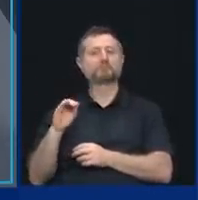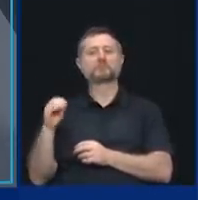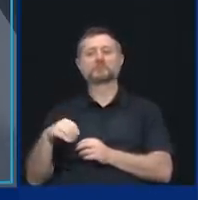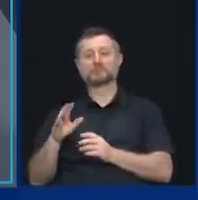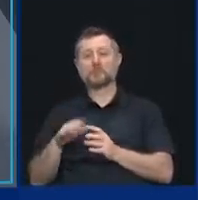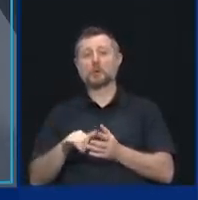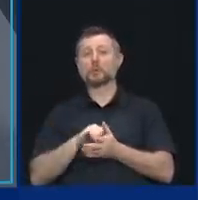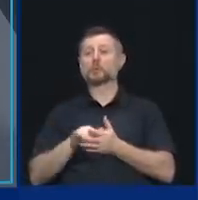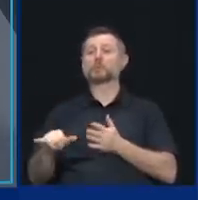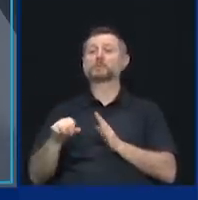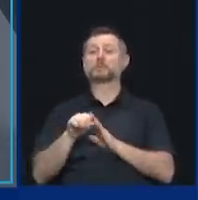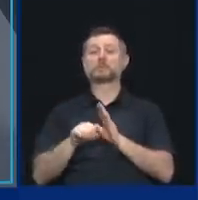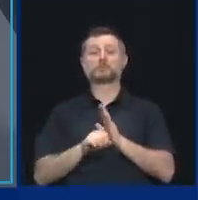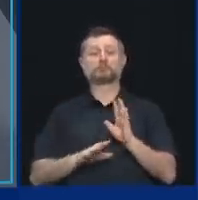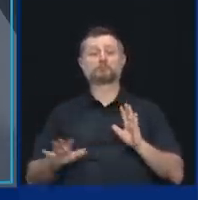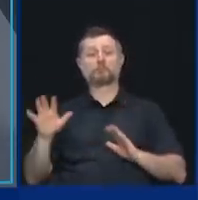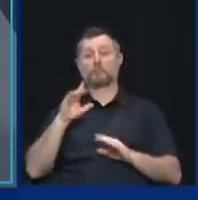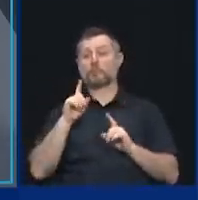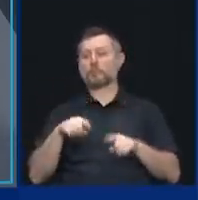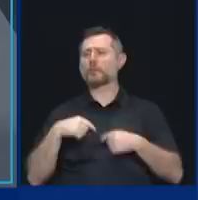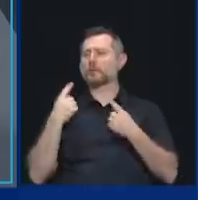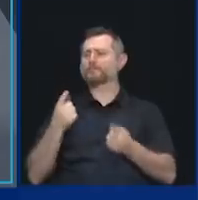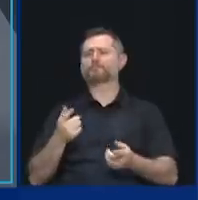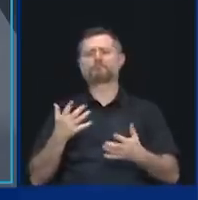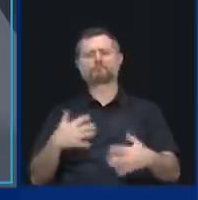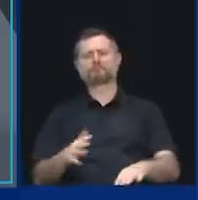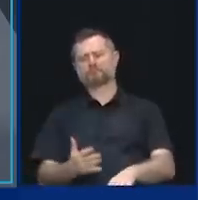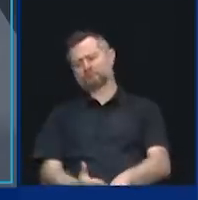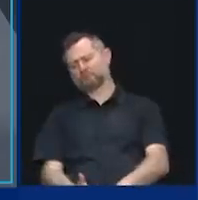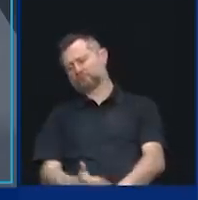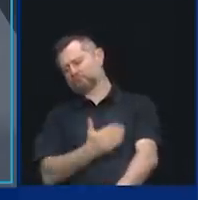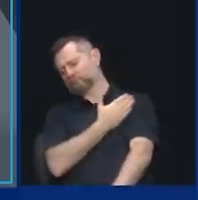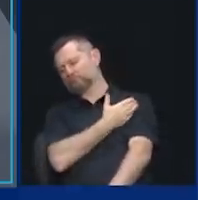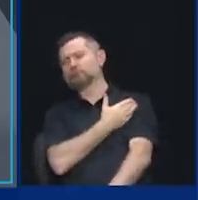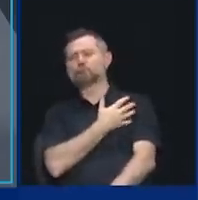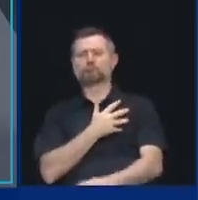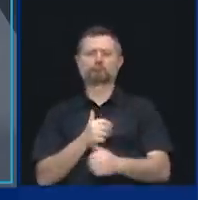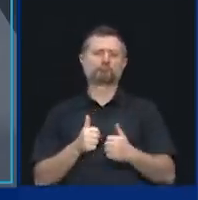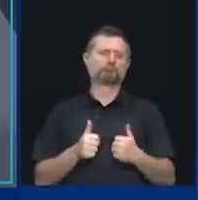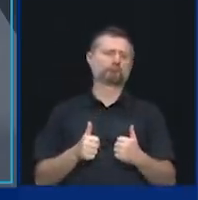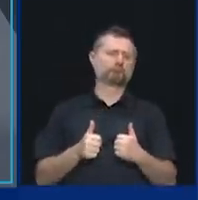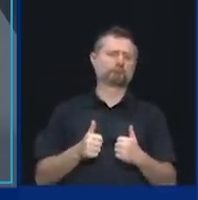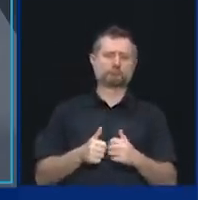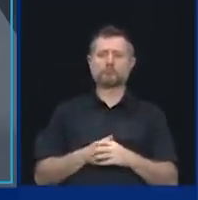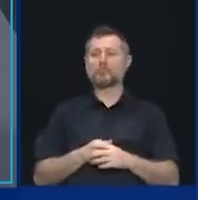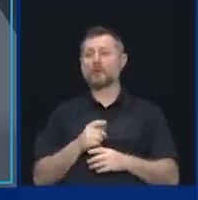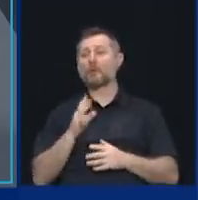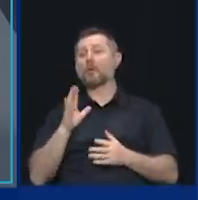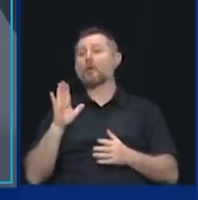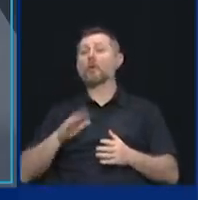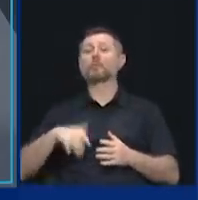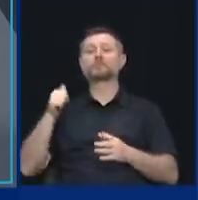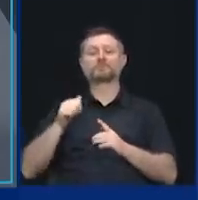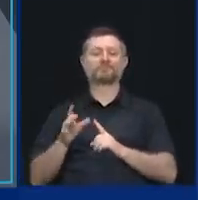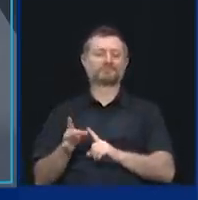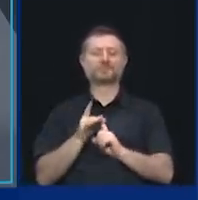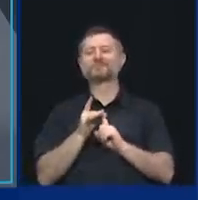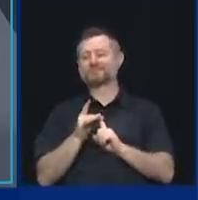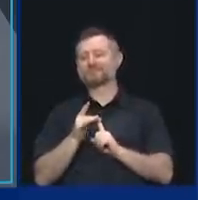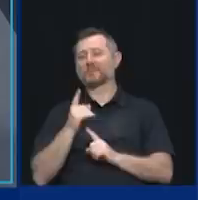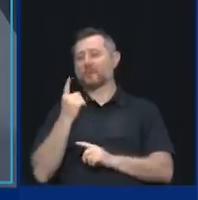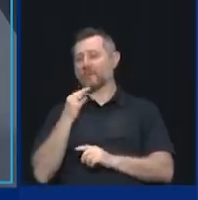York's progress is extraordinary and exceptional. It has the lowest positivity, one of the